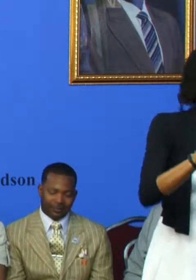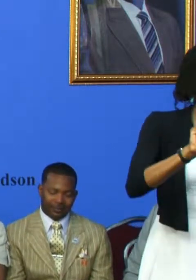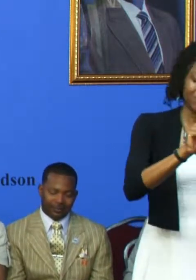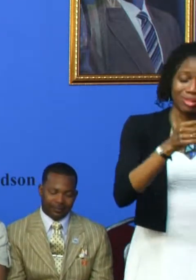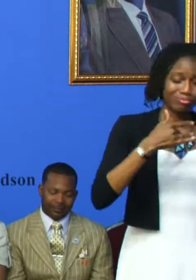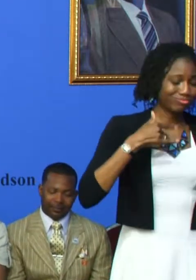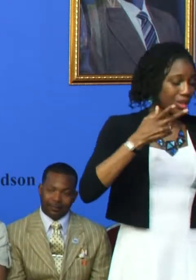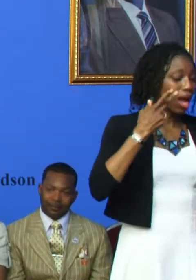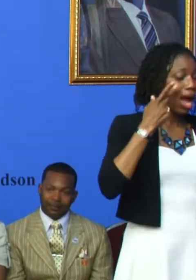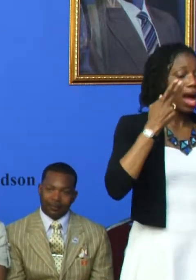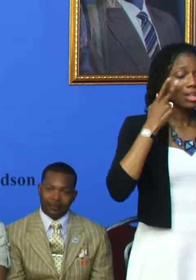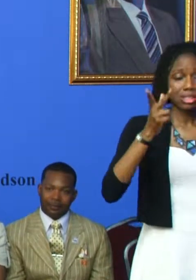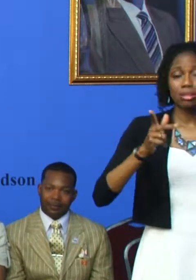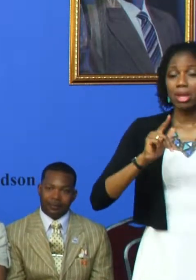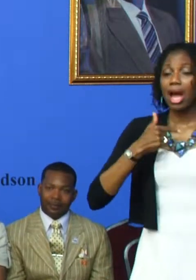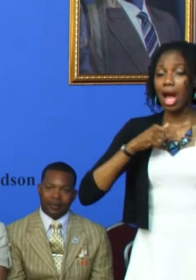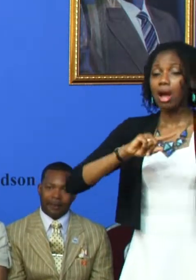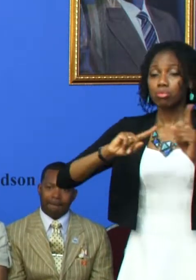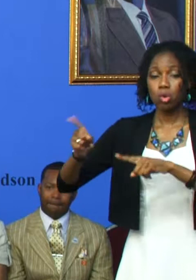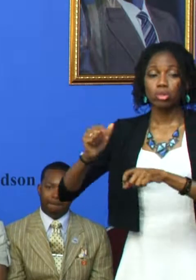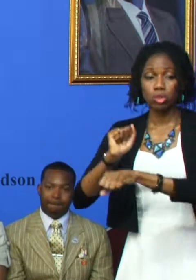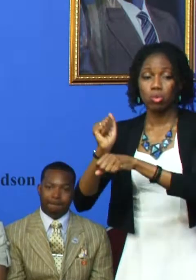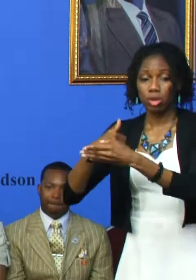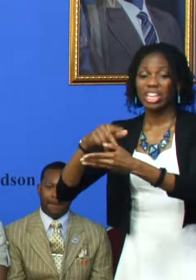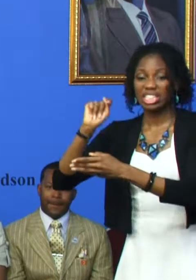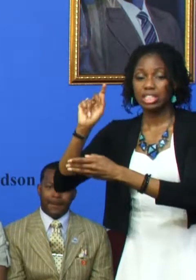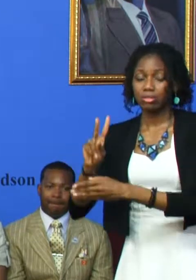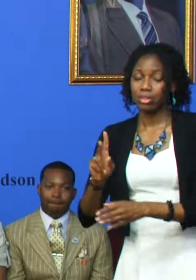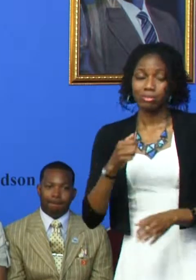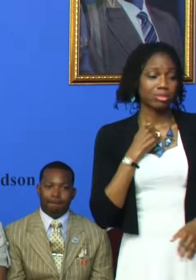Y'all see me on Saturday Night Live. I'm out of here.